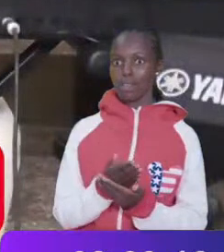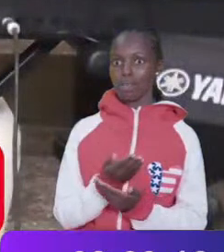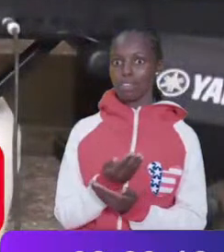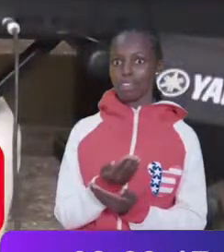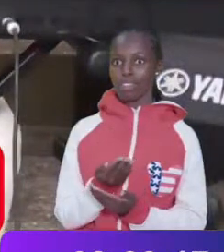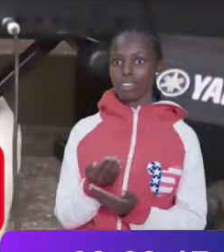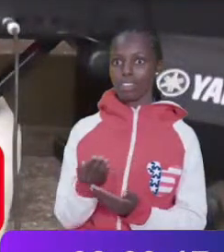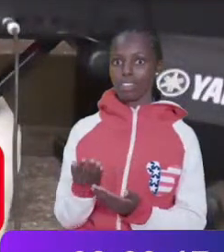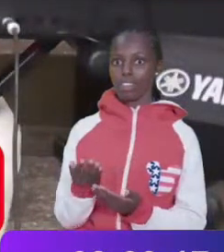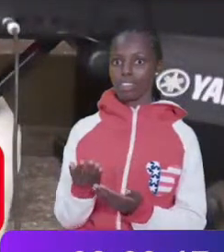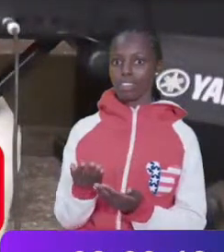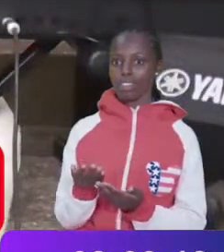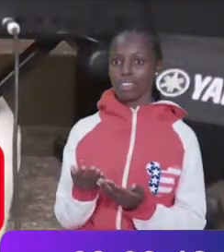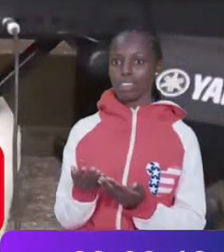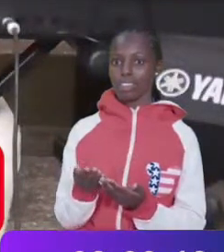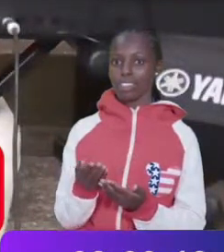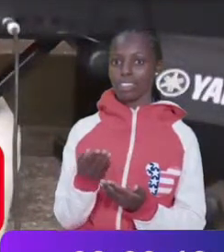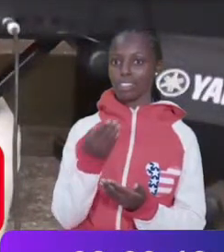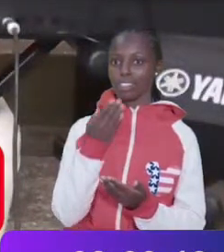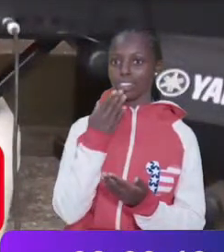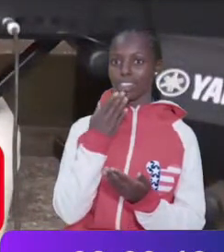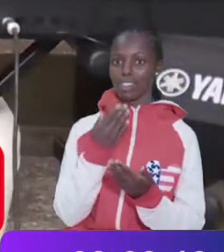Tasema Asante